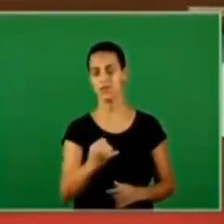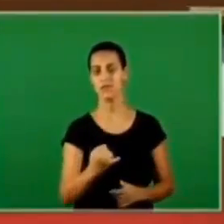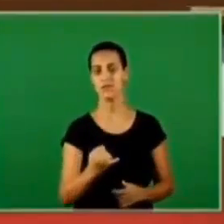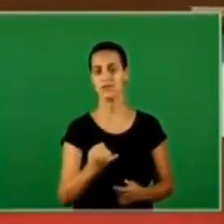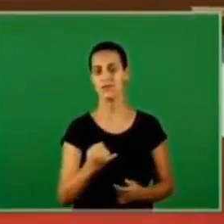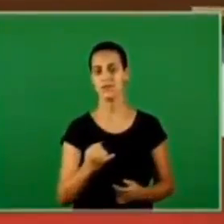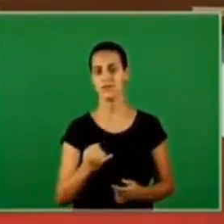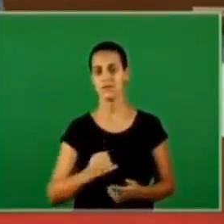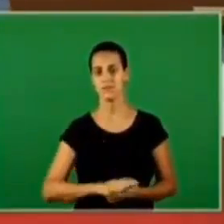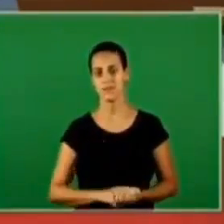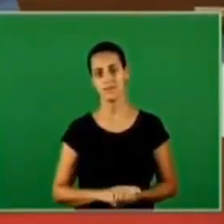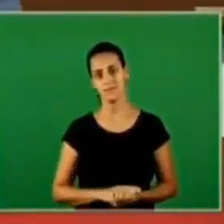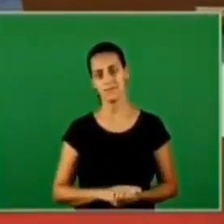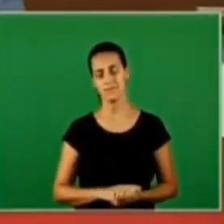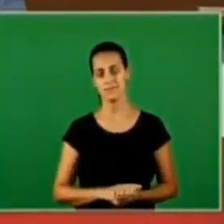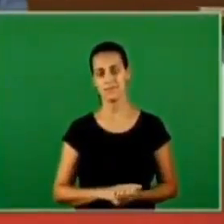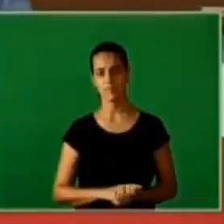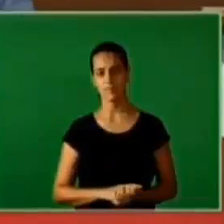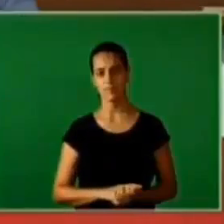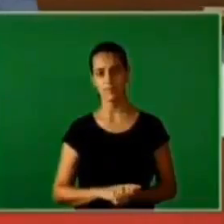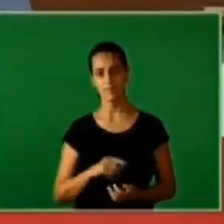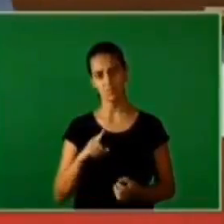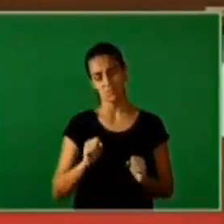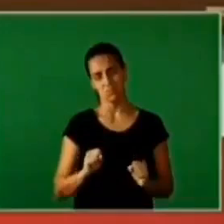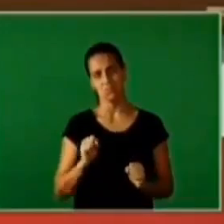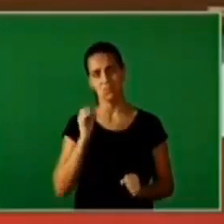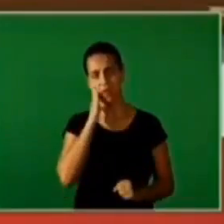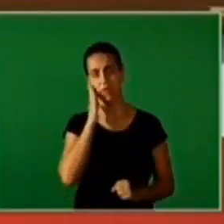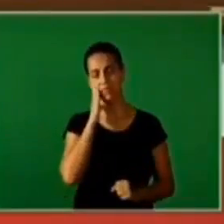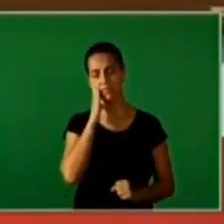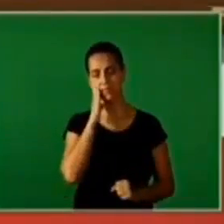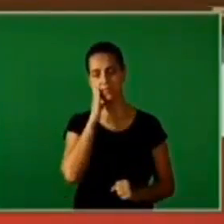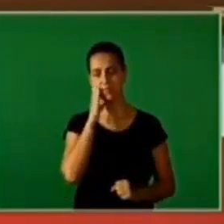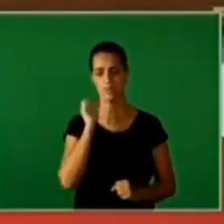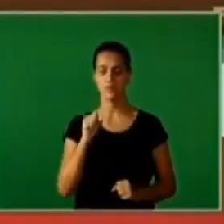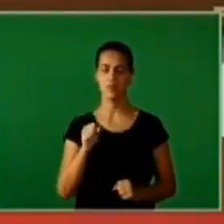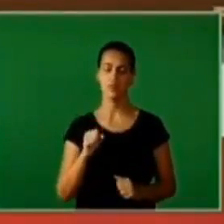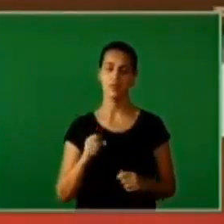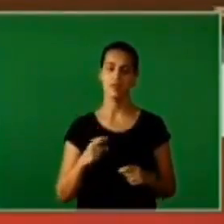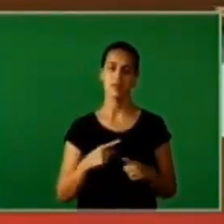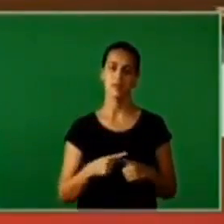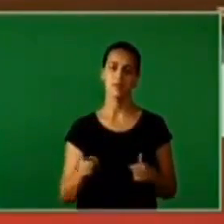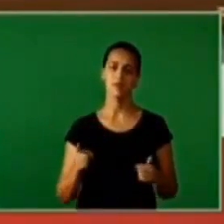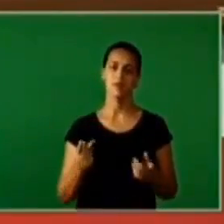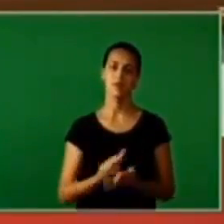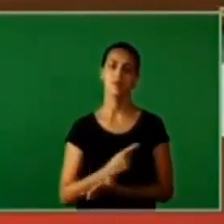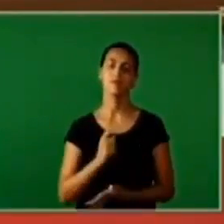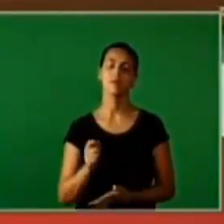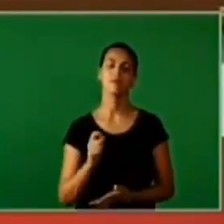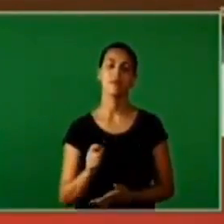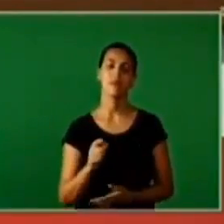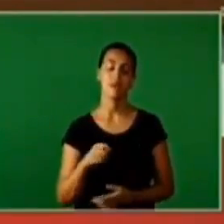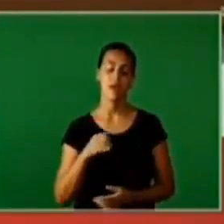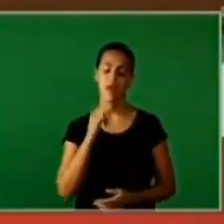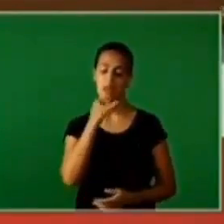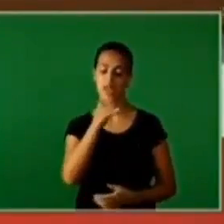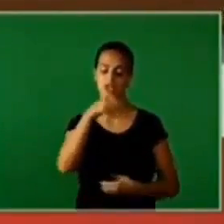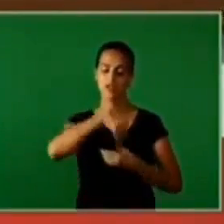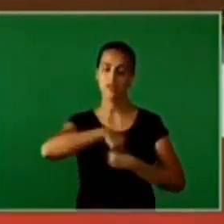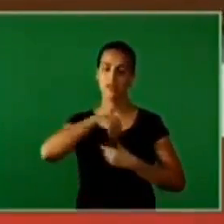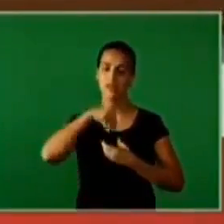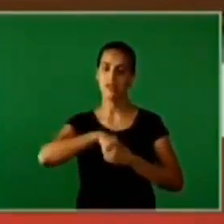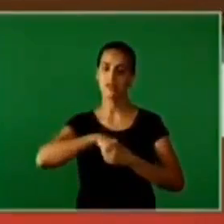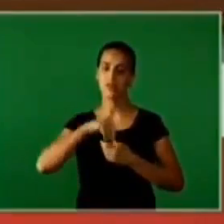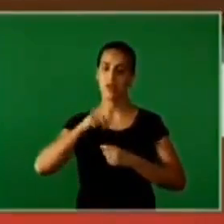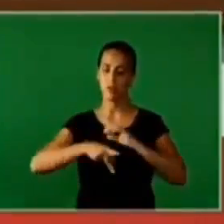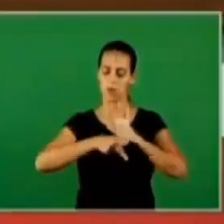world has out there. You may be even be able to understand that you are, but in fact, this energy